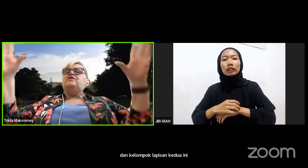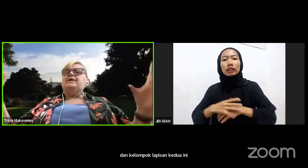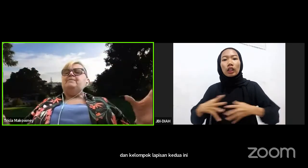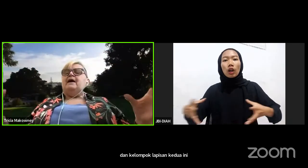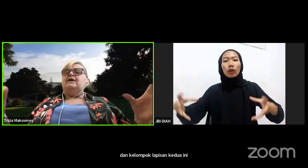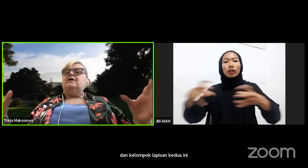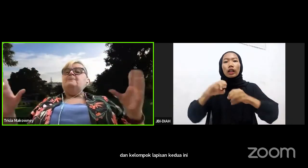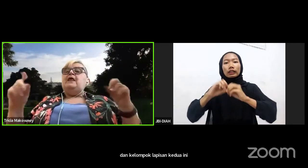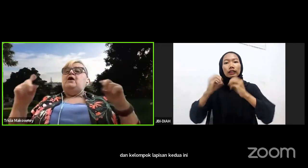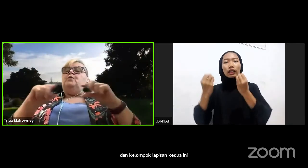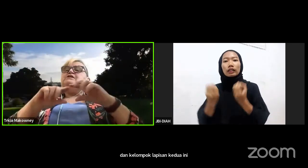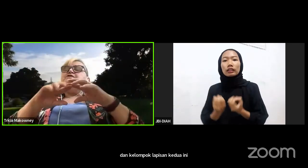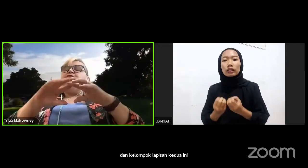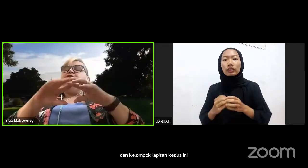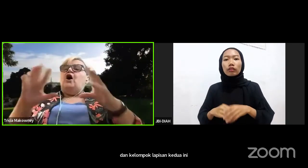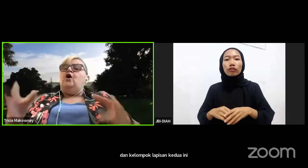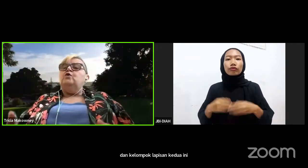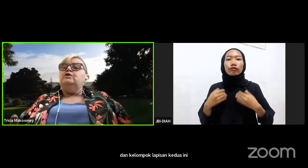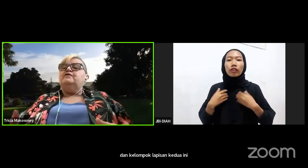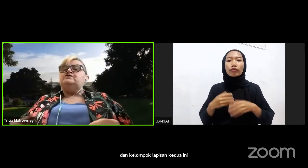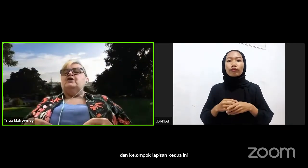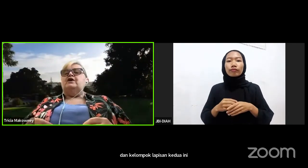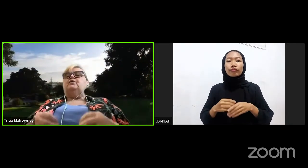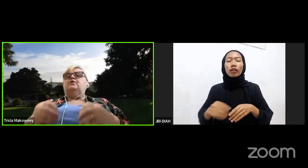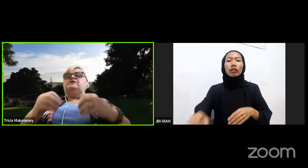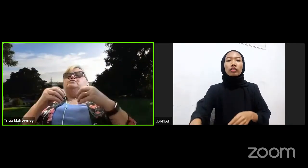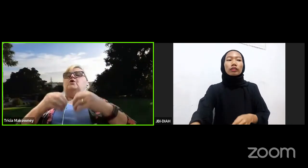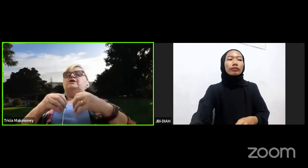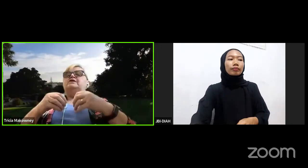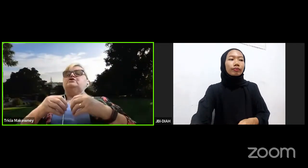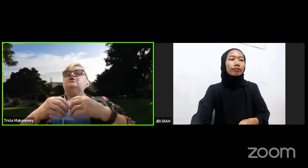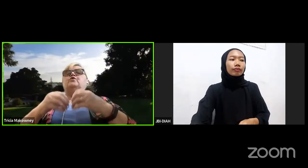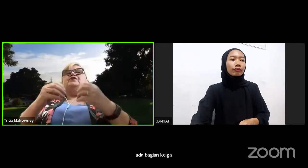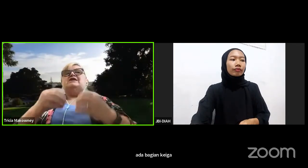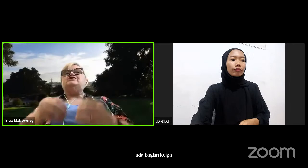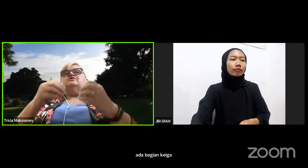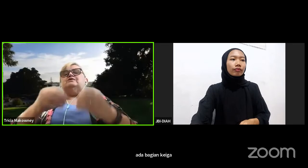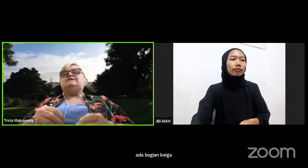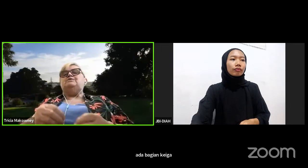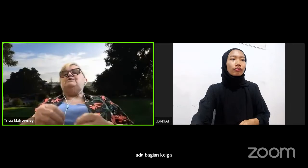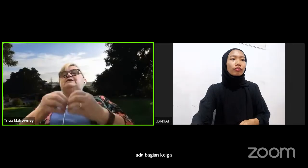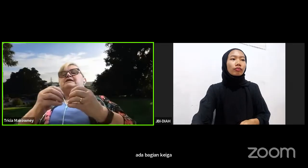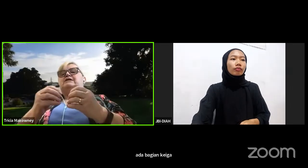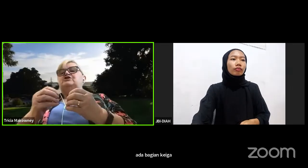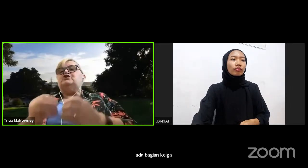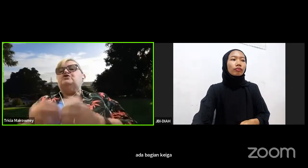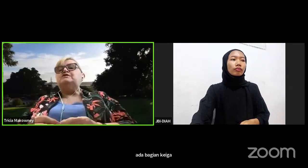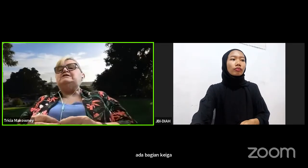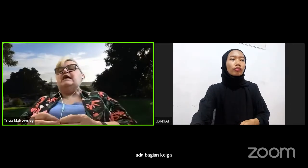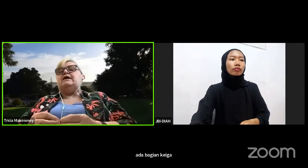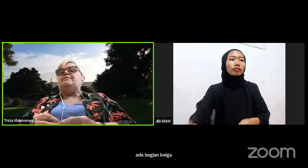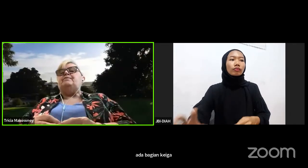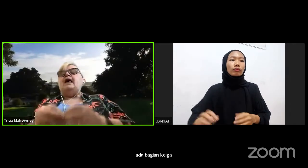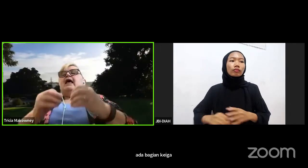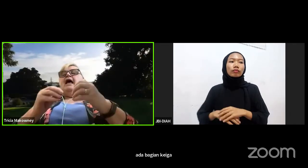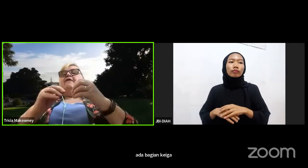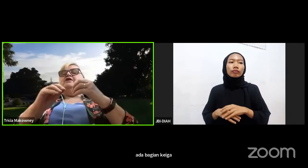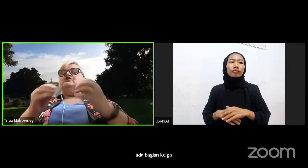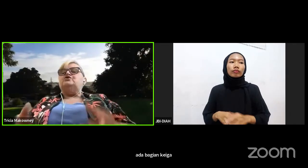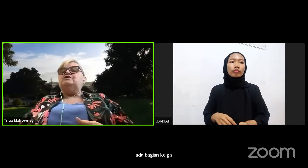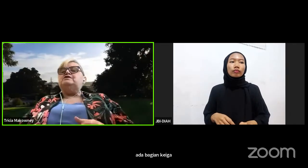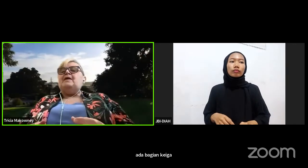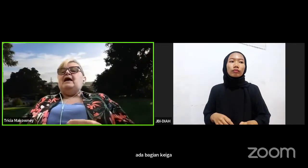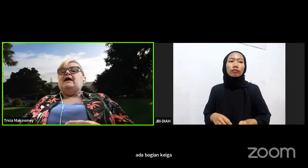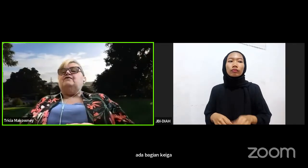very big part, which is for the whole of Australia, which is why it's called the National Disability Insurance Scheme. And